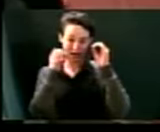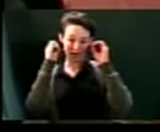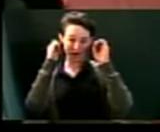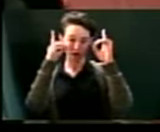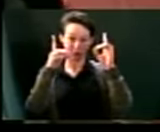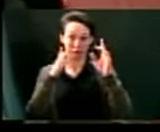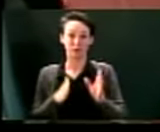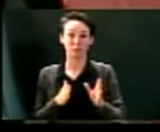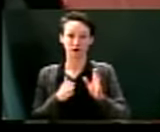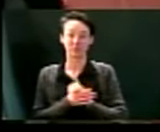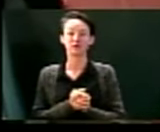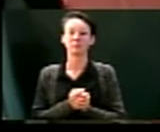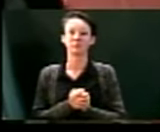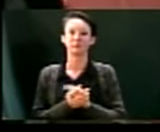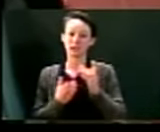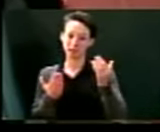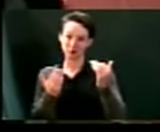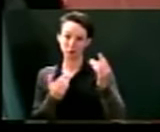present.